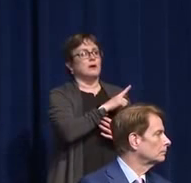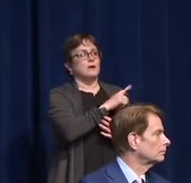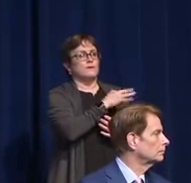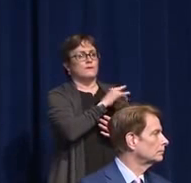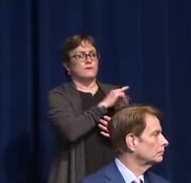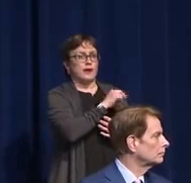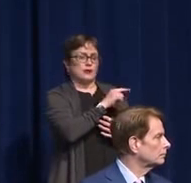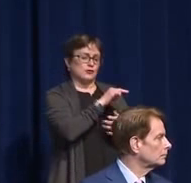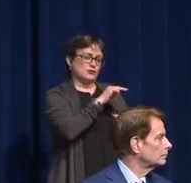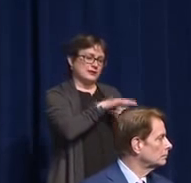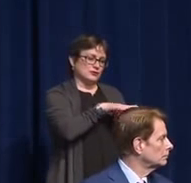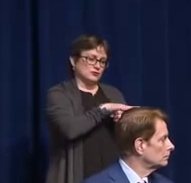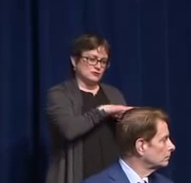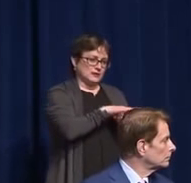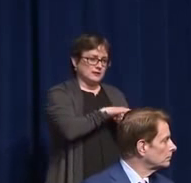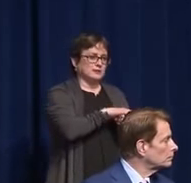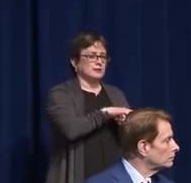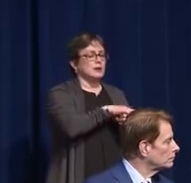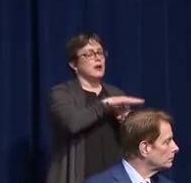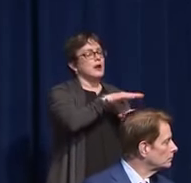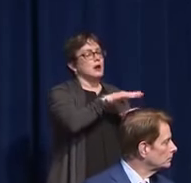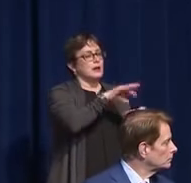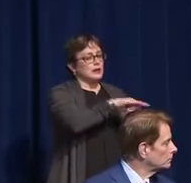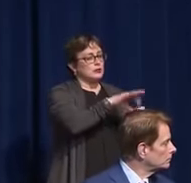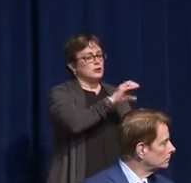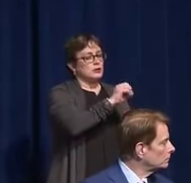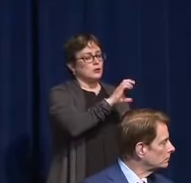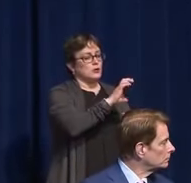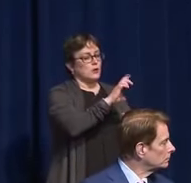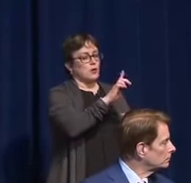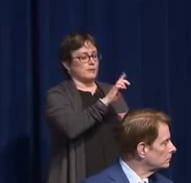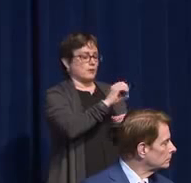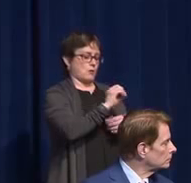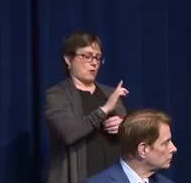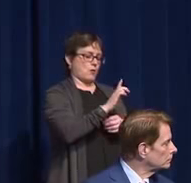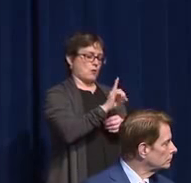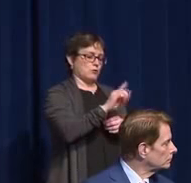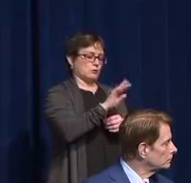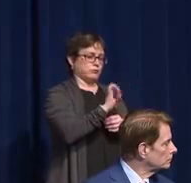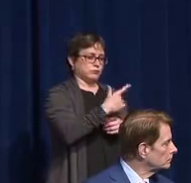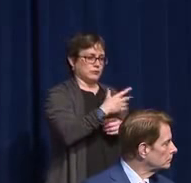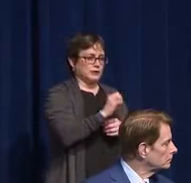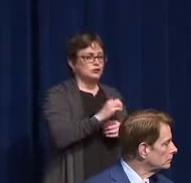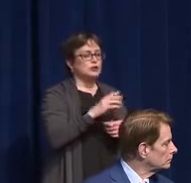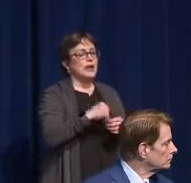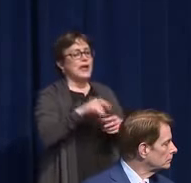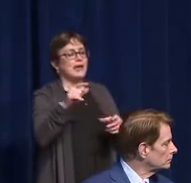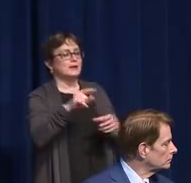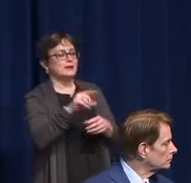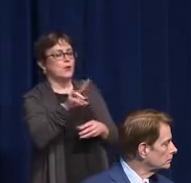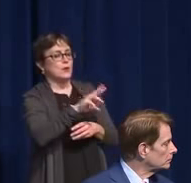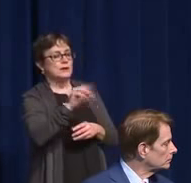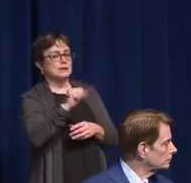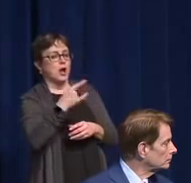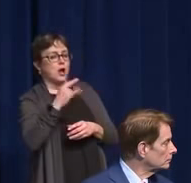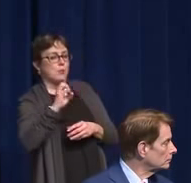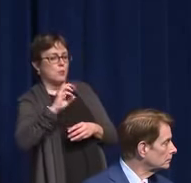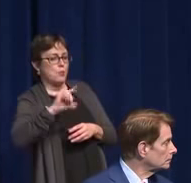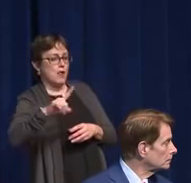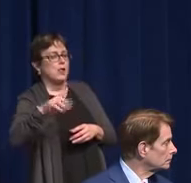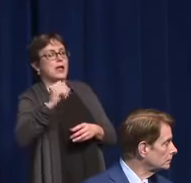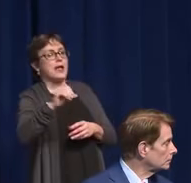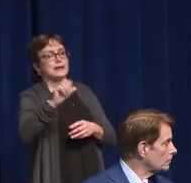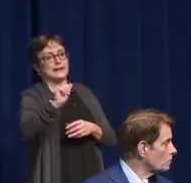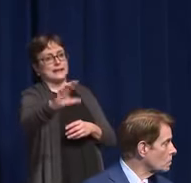March 31st elections in West Armwell and Atlantic City, as well as the